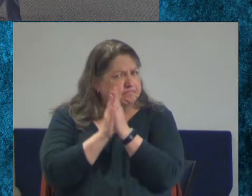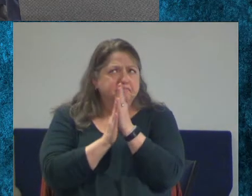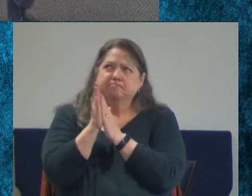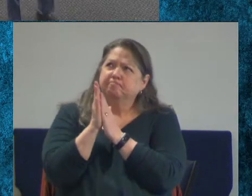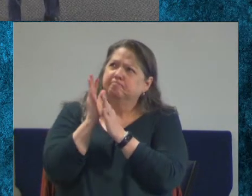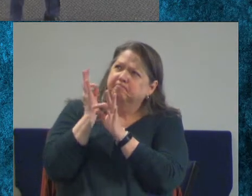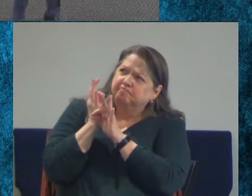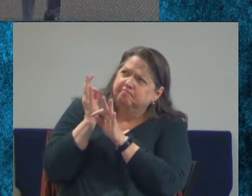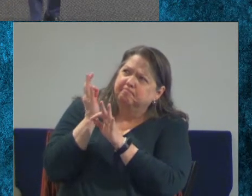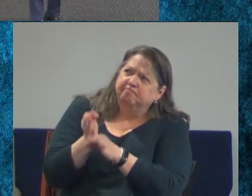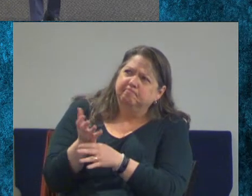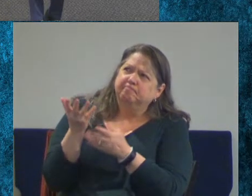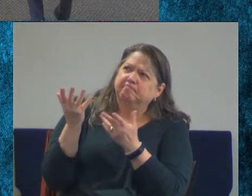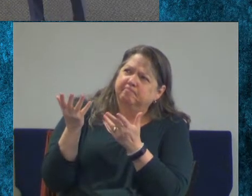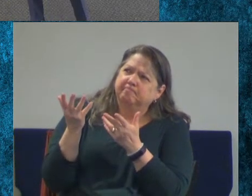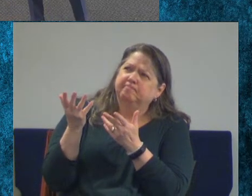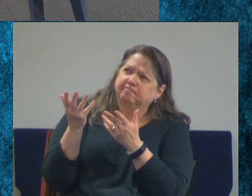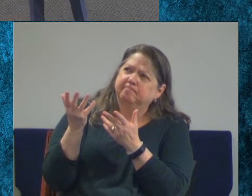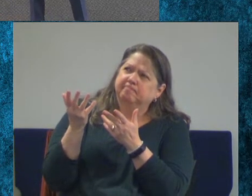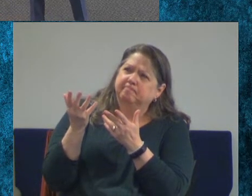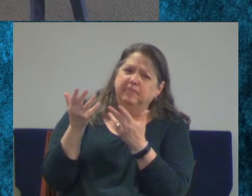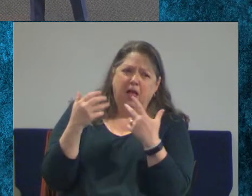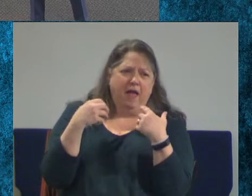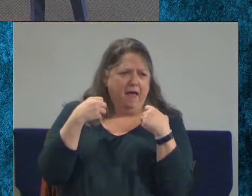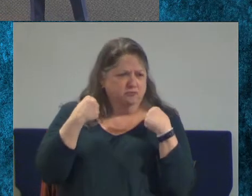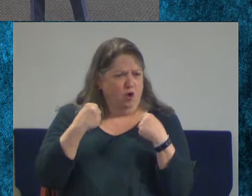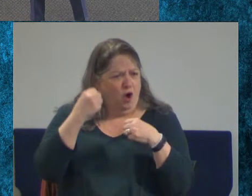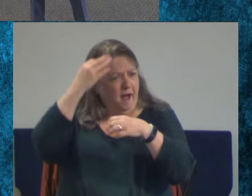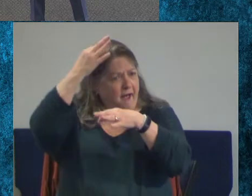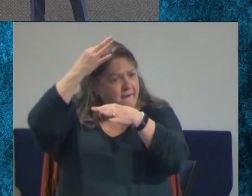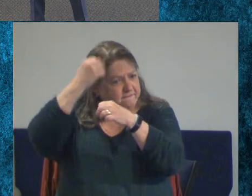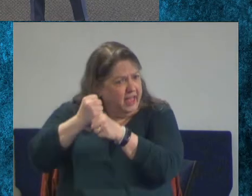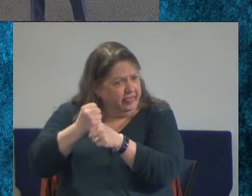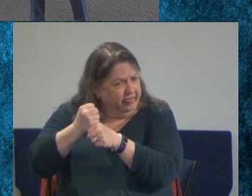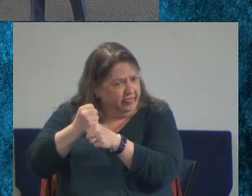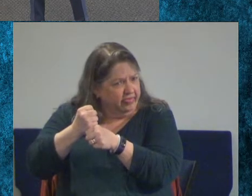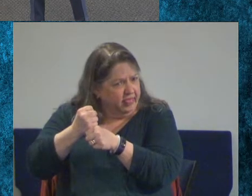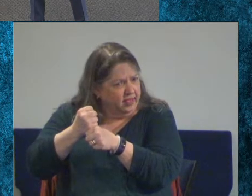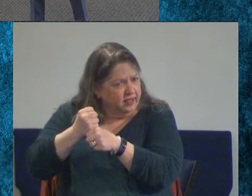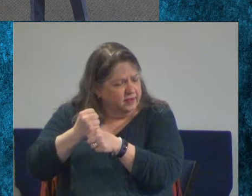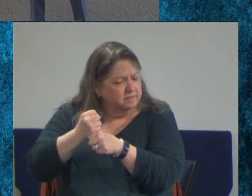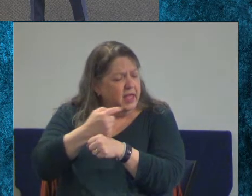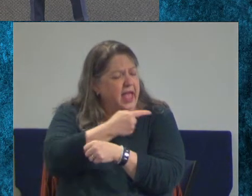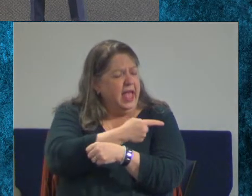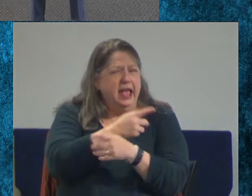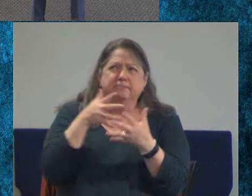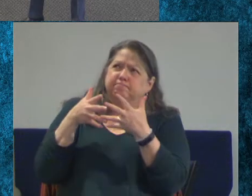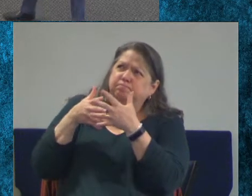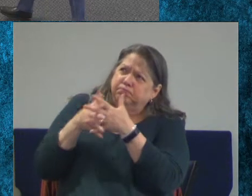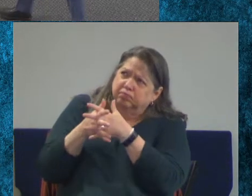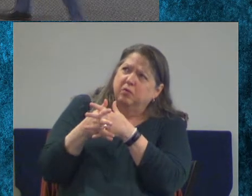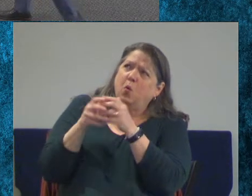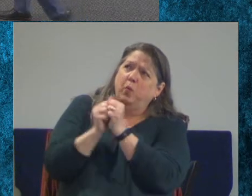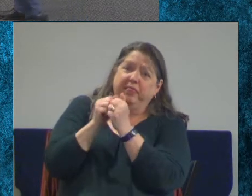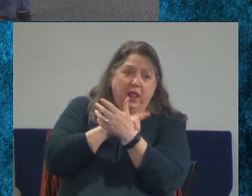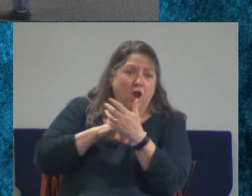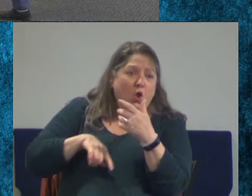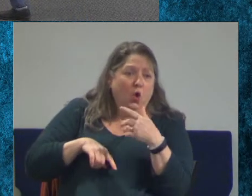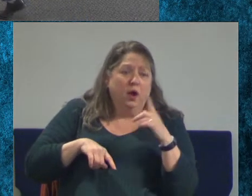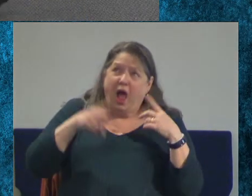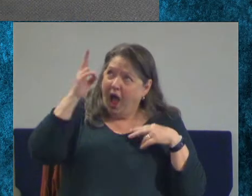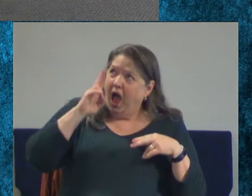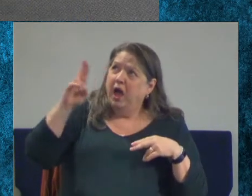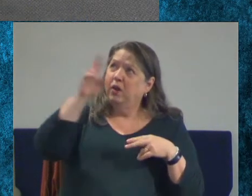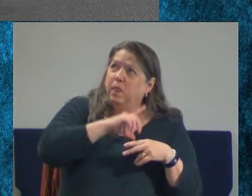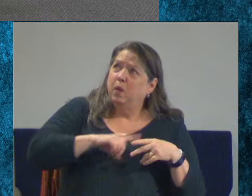faithful to the faith that he had in Jesus. He loves the Lord, he's walking with the Lord, he's doing the work of the Lord, he's honoring